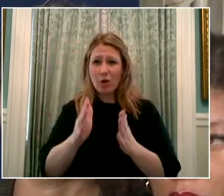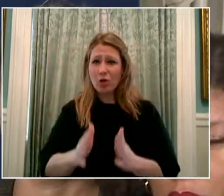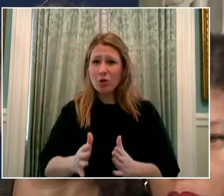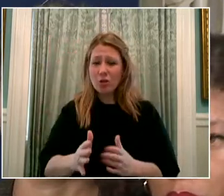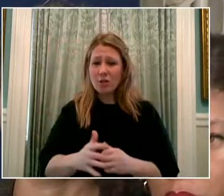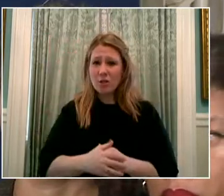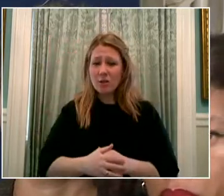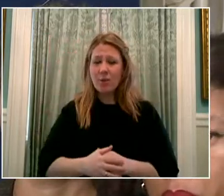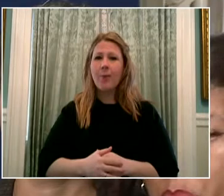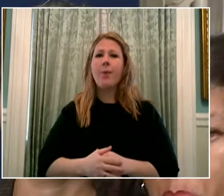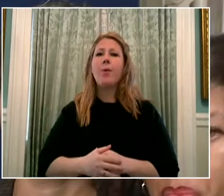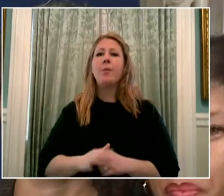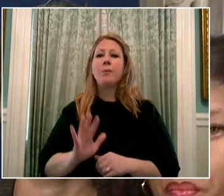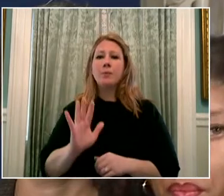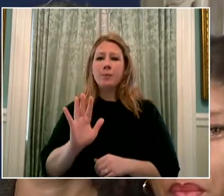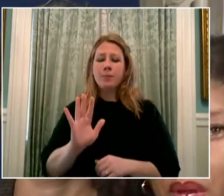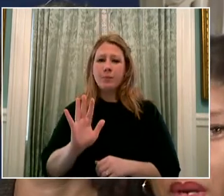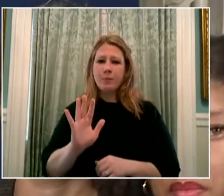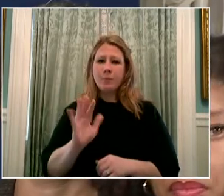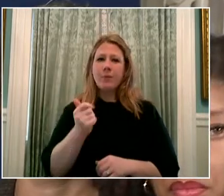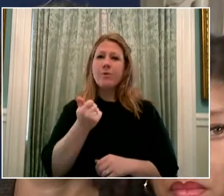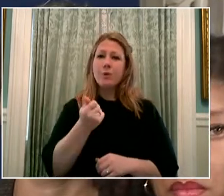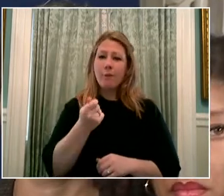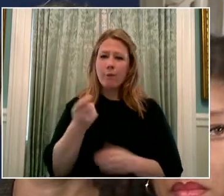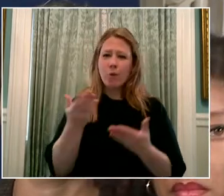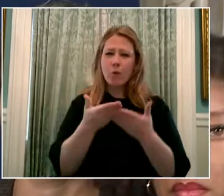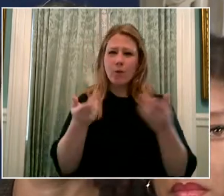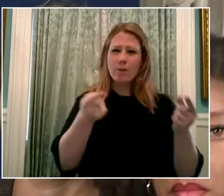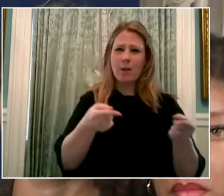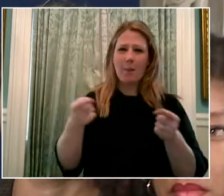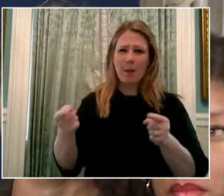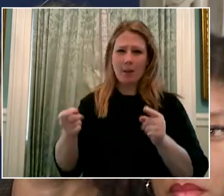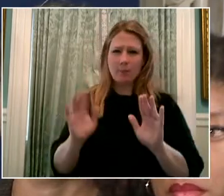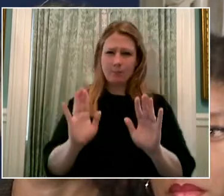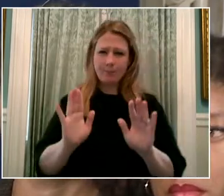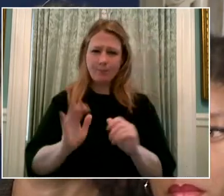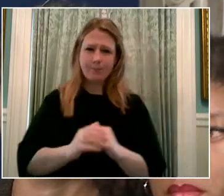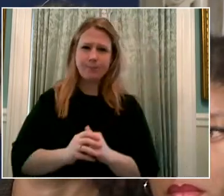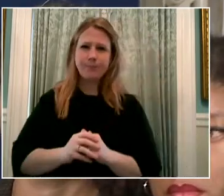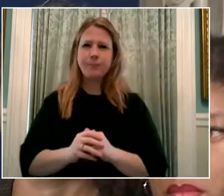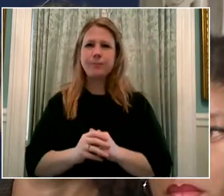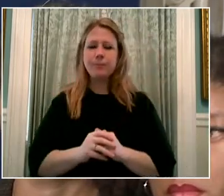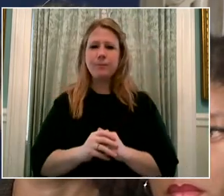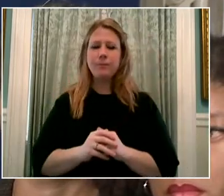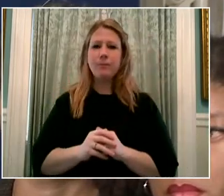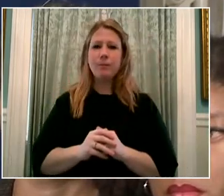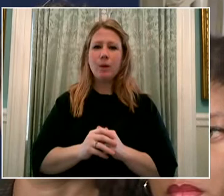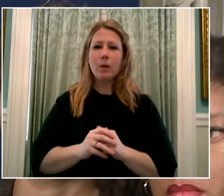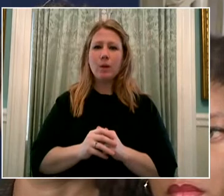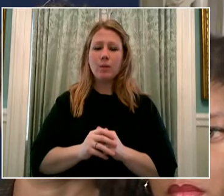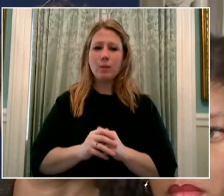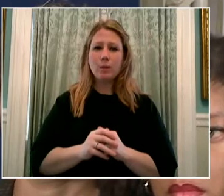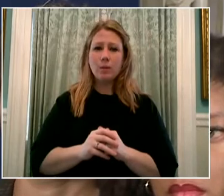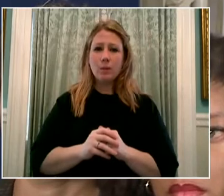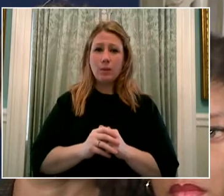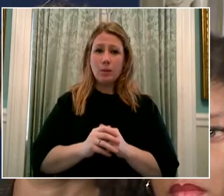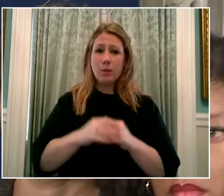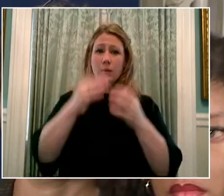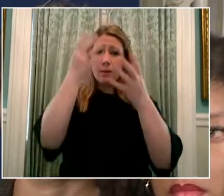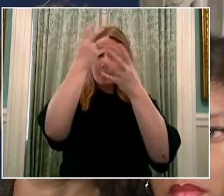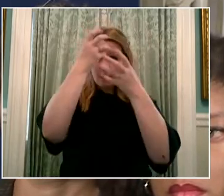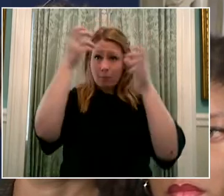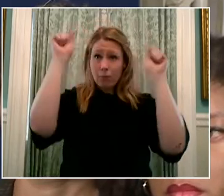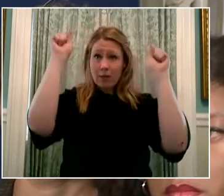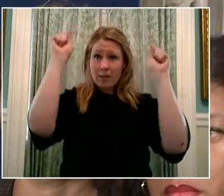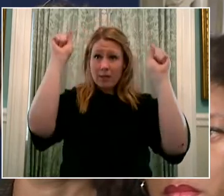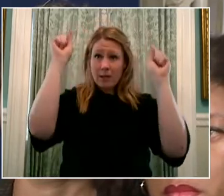a multi-pronged issue here. The president and the White House has failed New York City